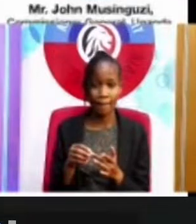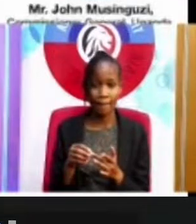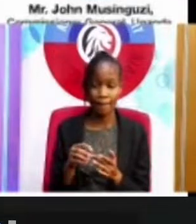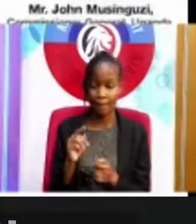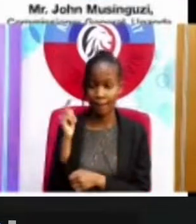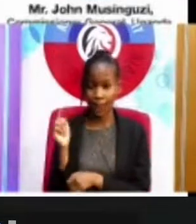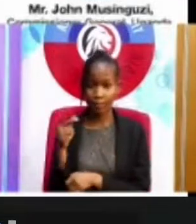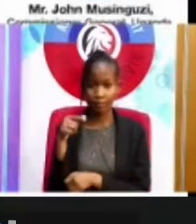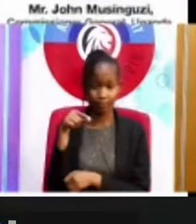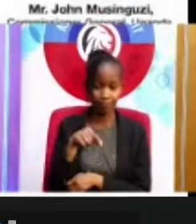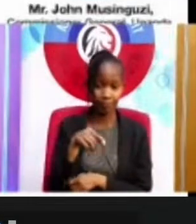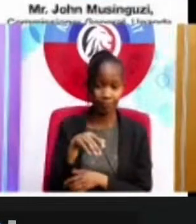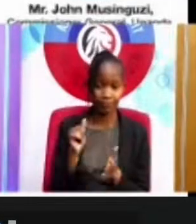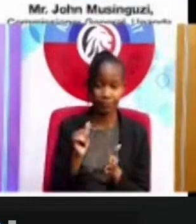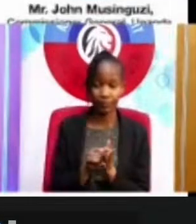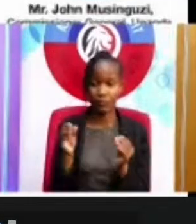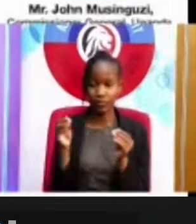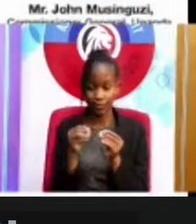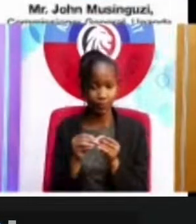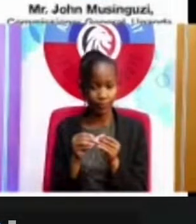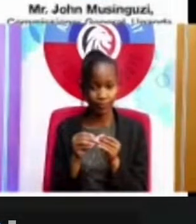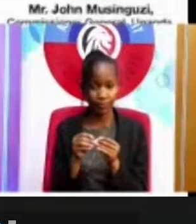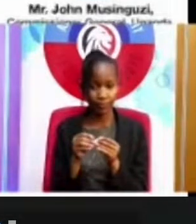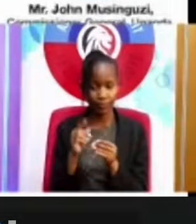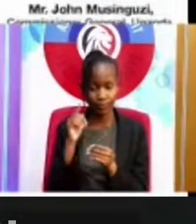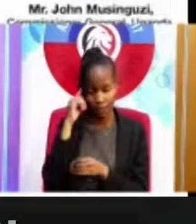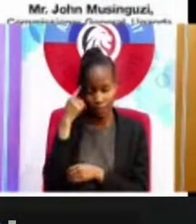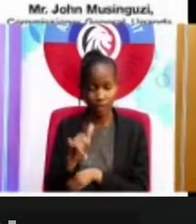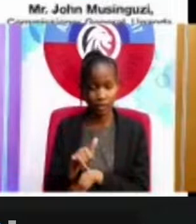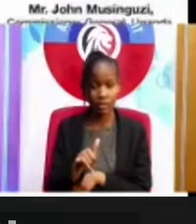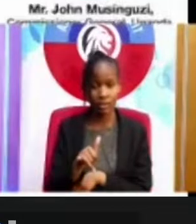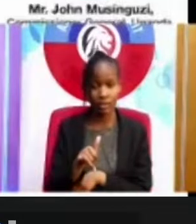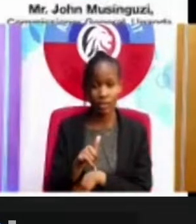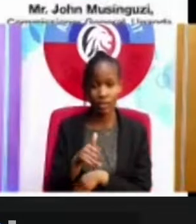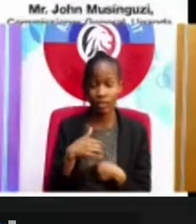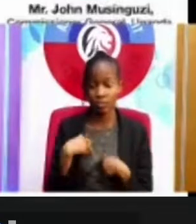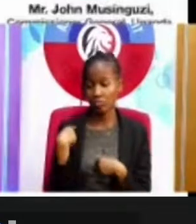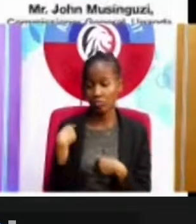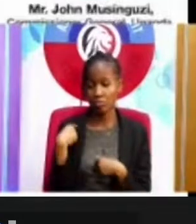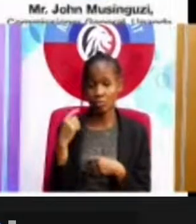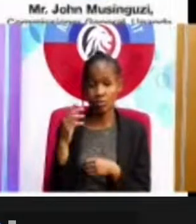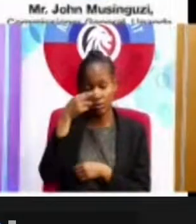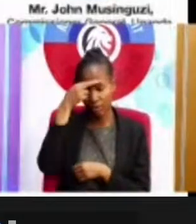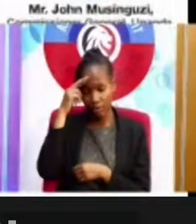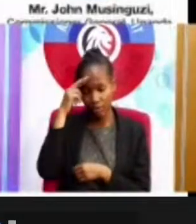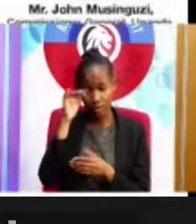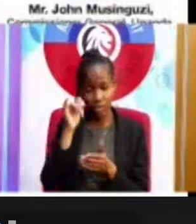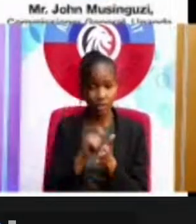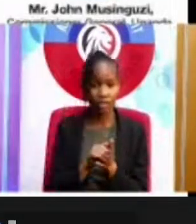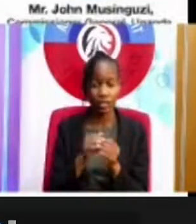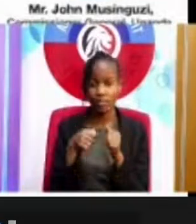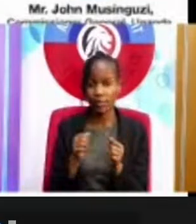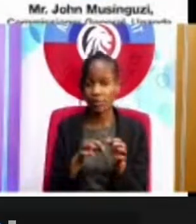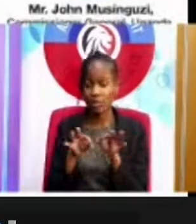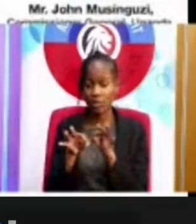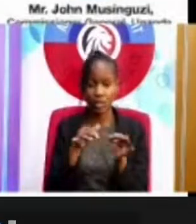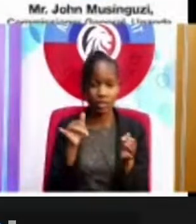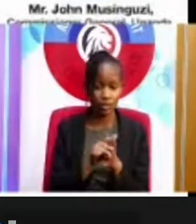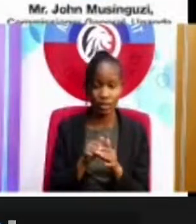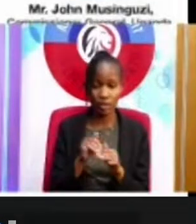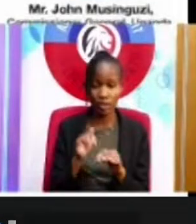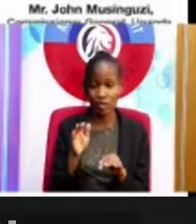and surpassed, I think there are a number of reasons that can explain this. On the side